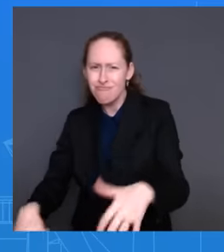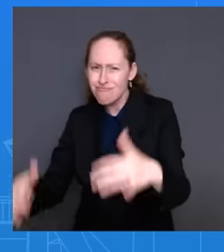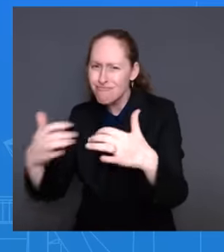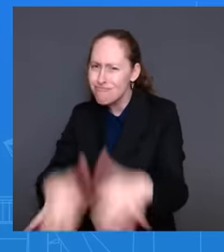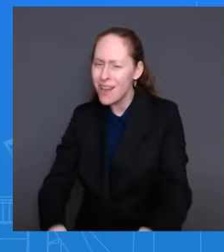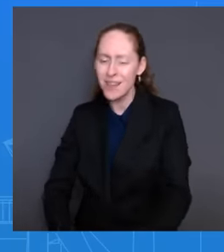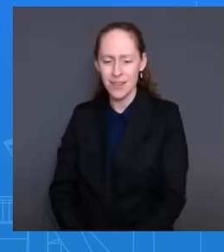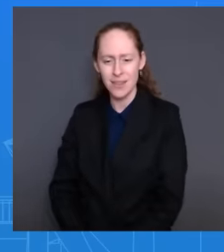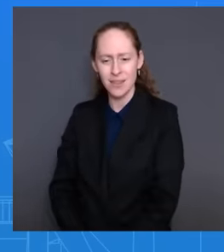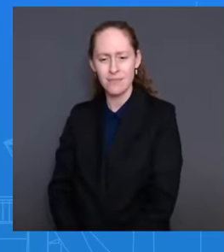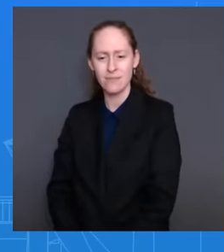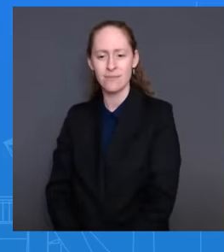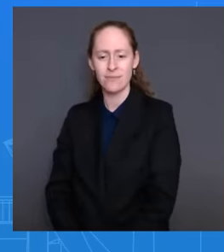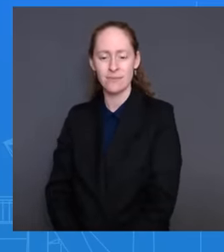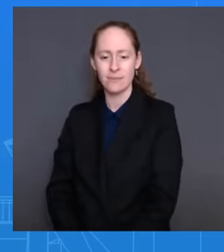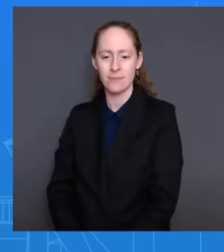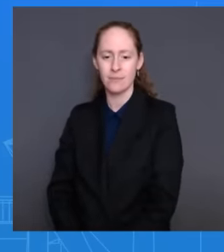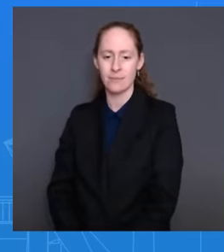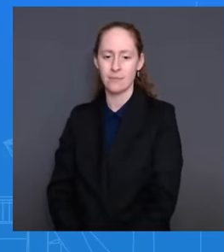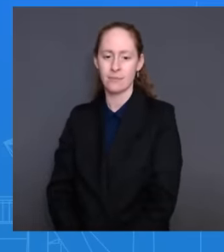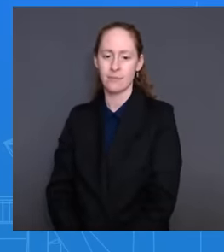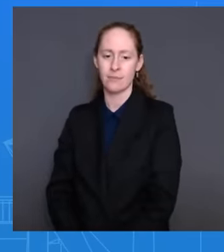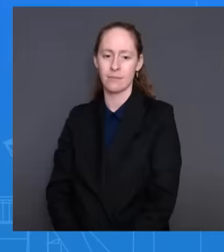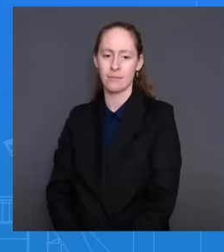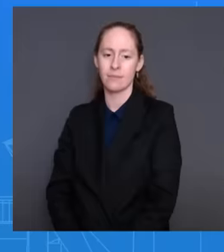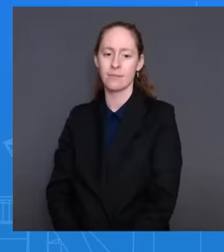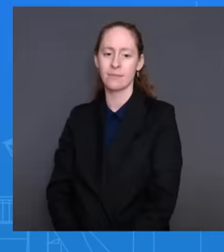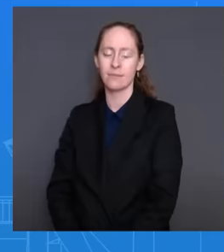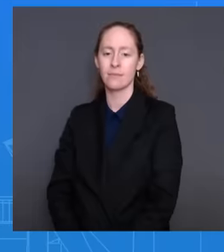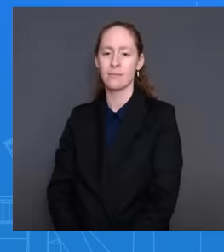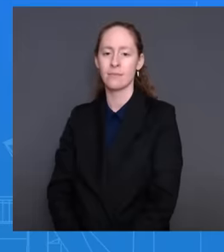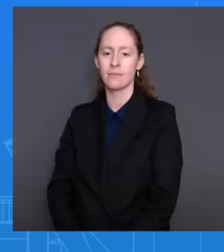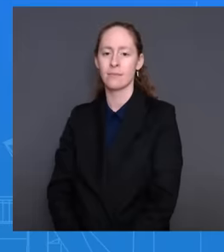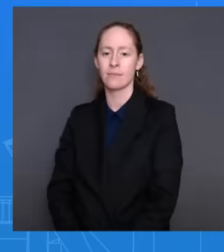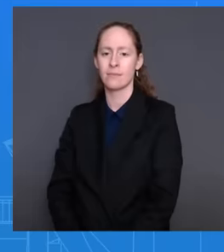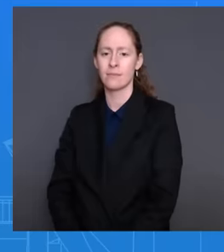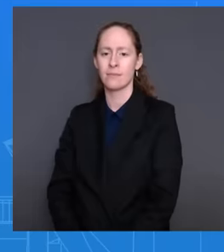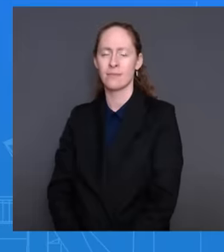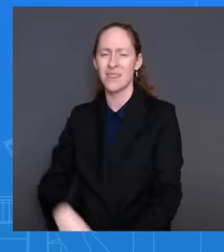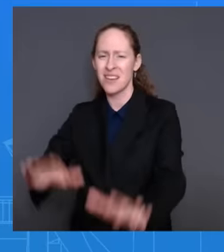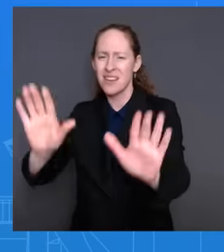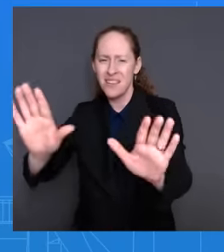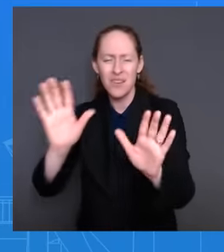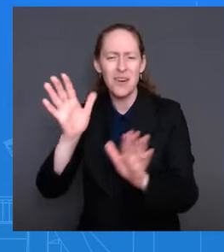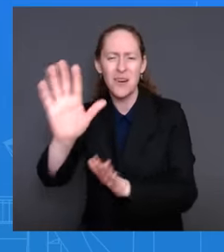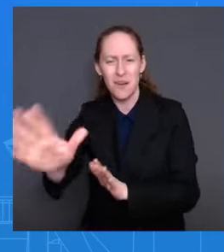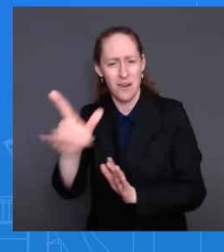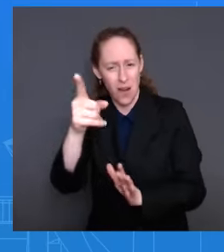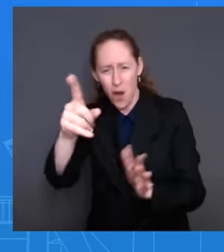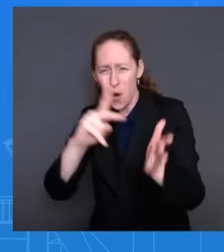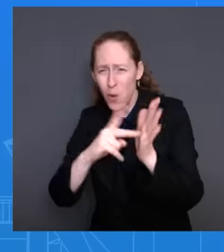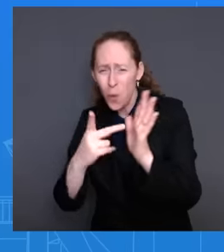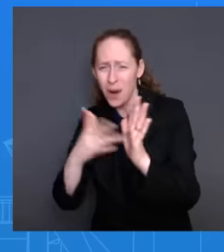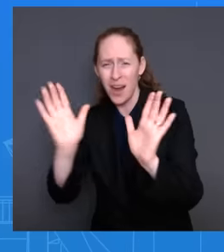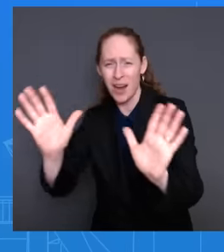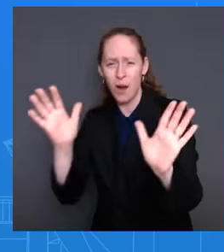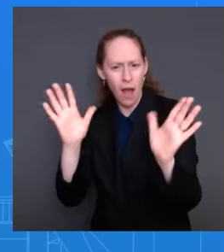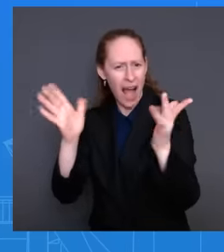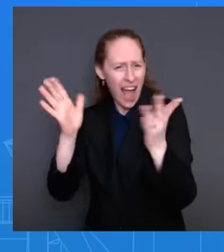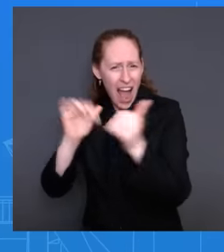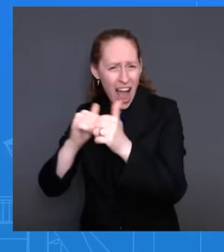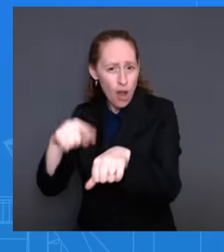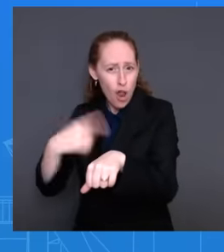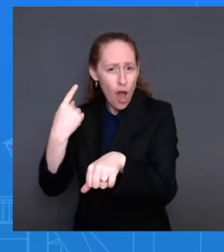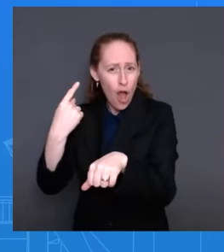how long prices will be in at these high levels, 40-year levels, how long inflation will be here? Well,